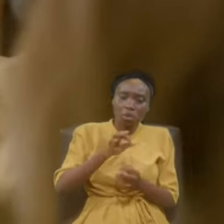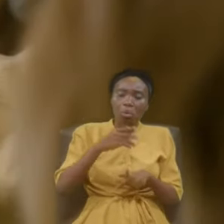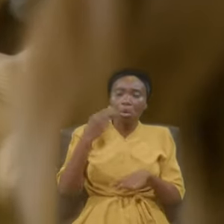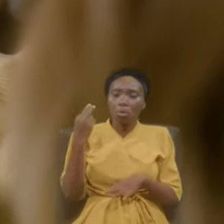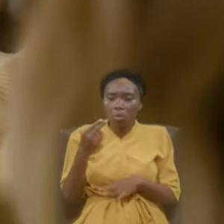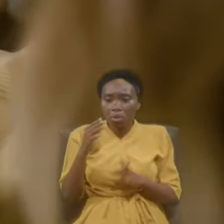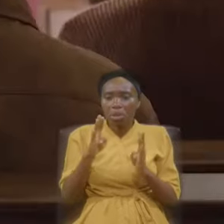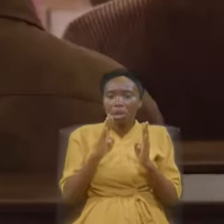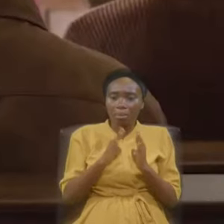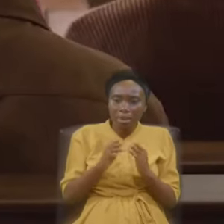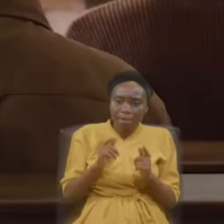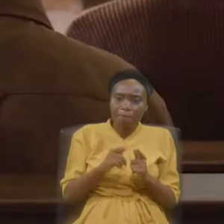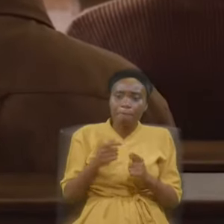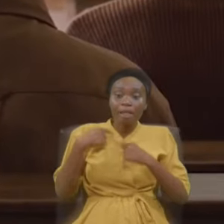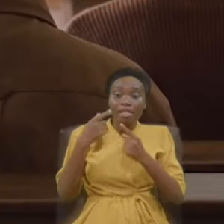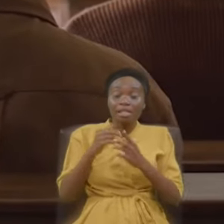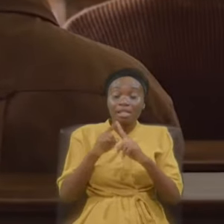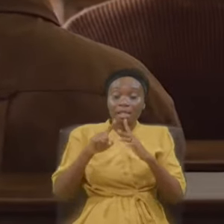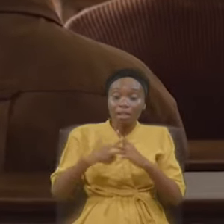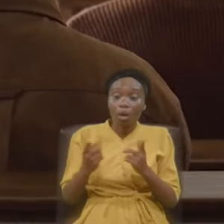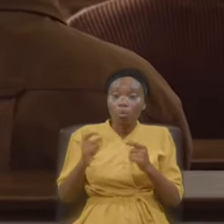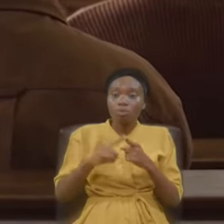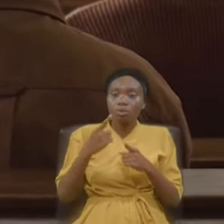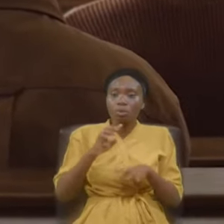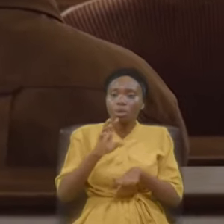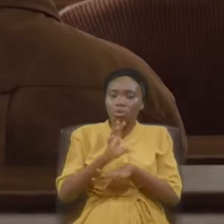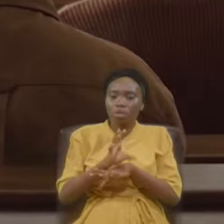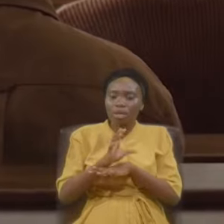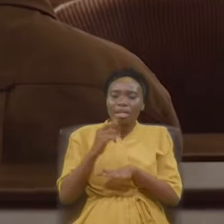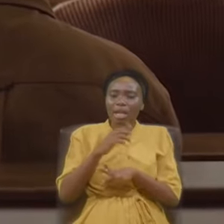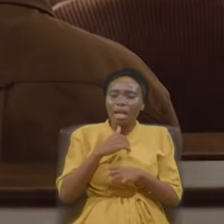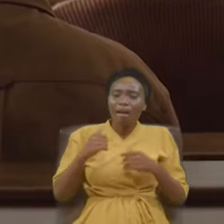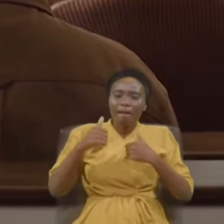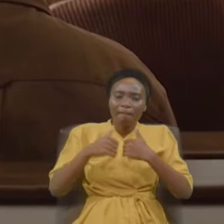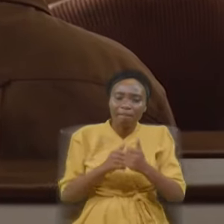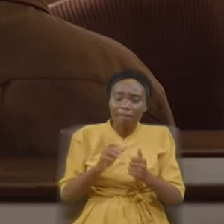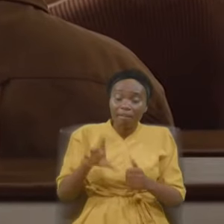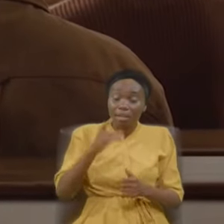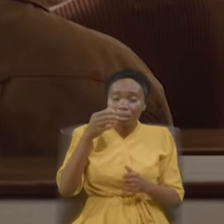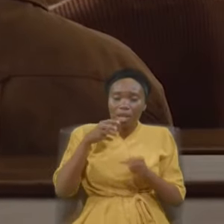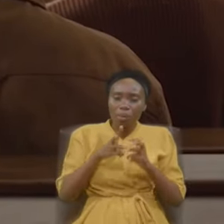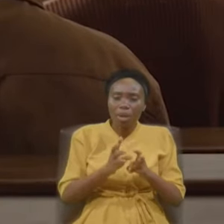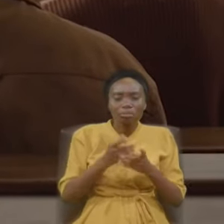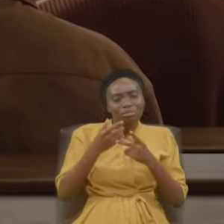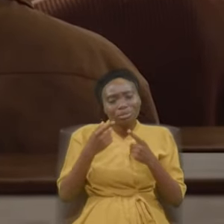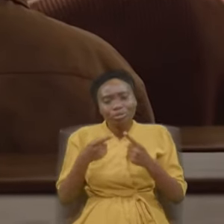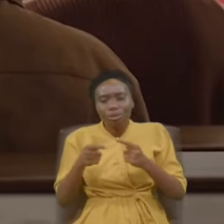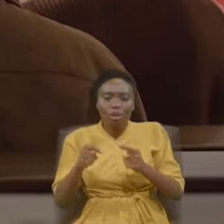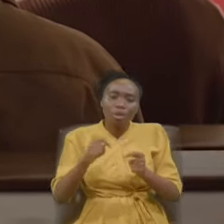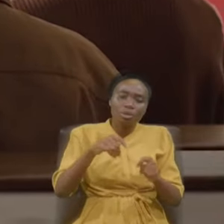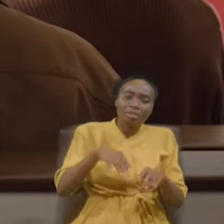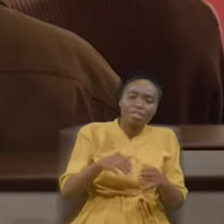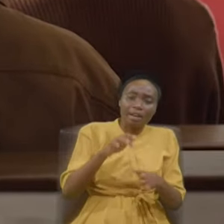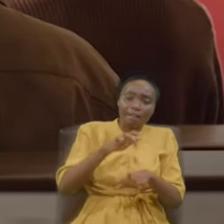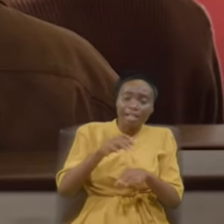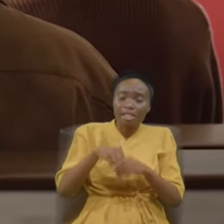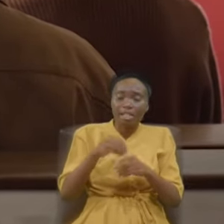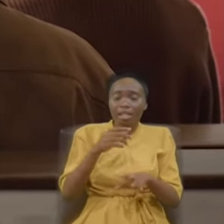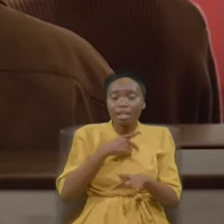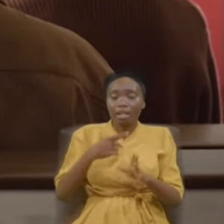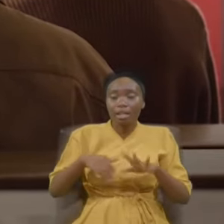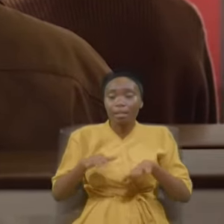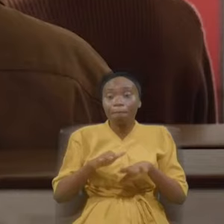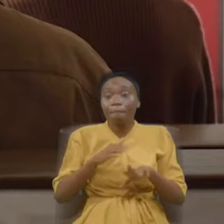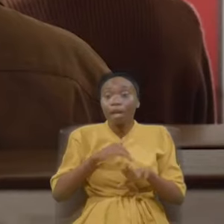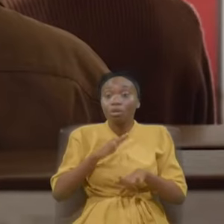Thursday meeting. Since they started coming to the church, they are finding their way, and they are trying to plant their feet in the kingdom. And